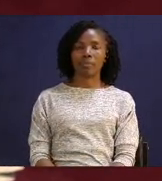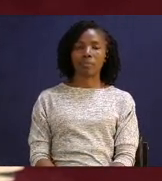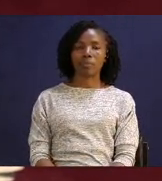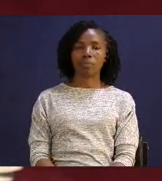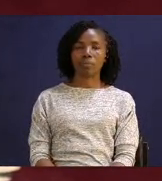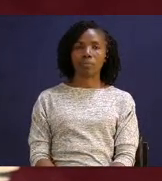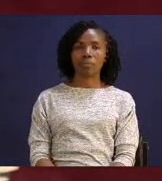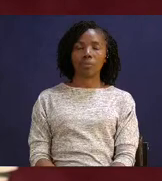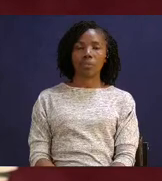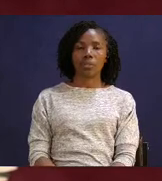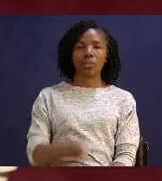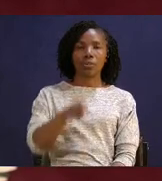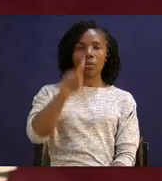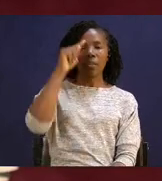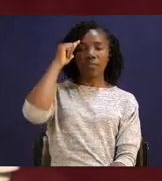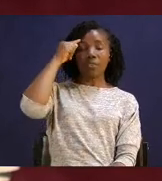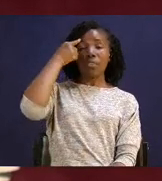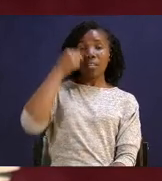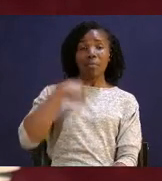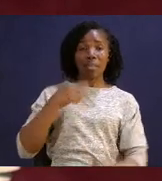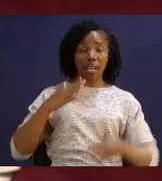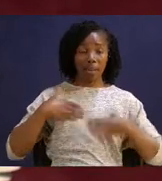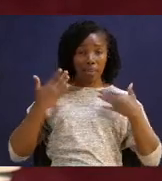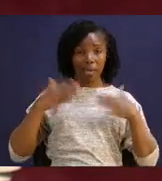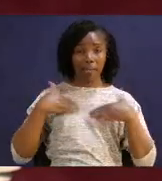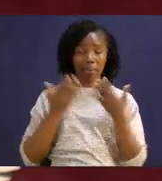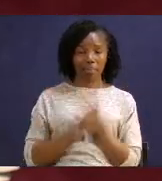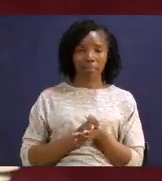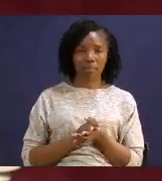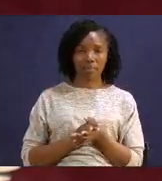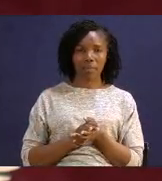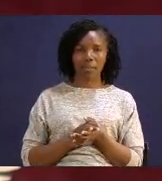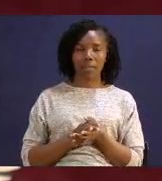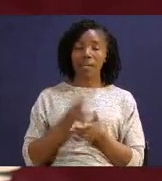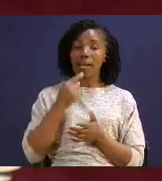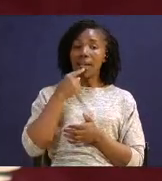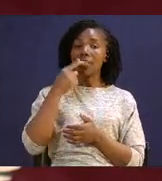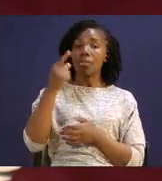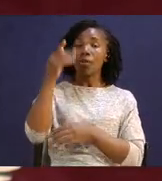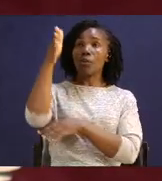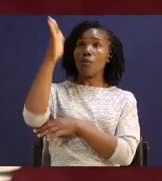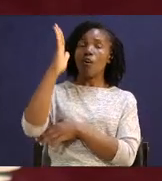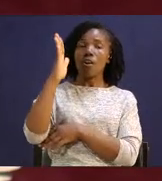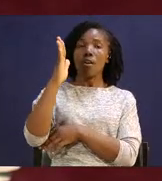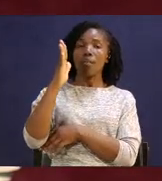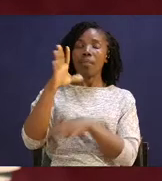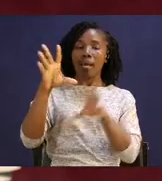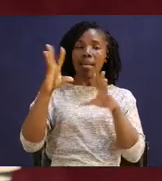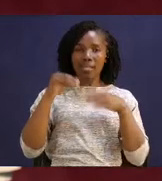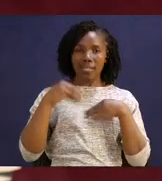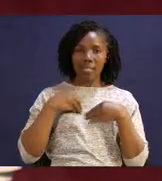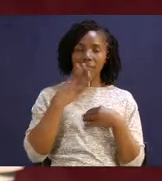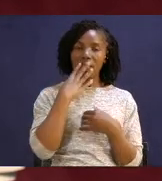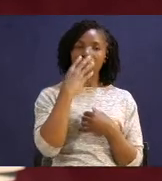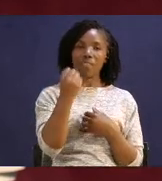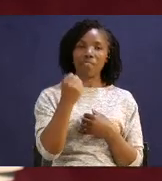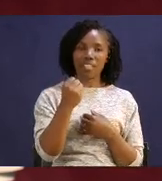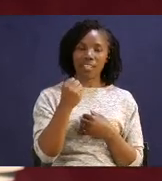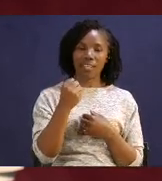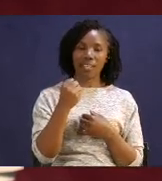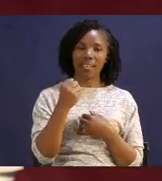Now you have thought I would have been very happy. I said, Father, I received the 50,000, but there's somebody walking around with the balance.